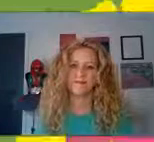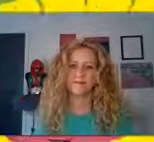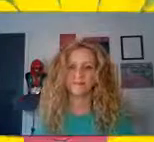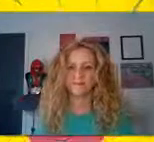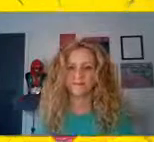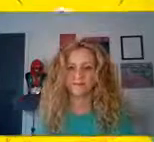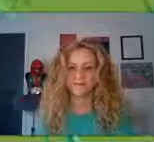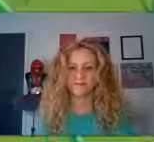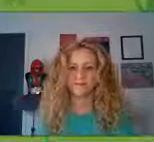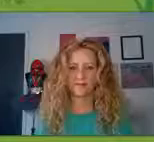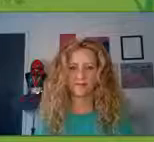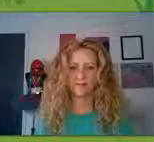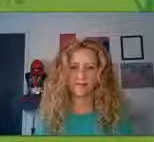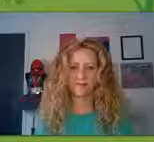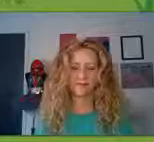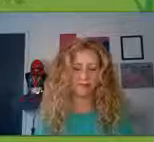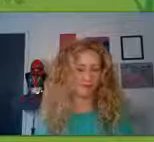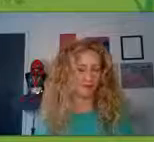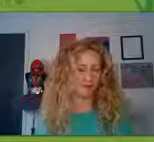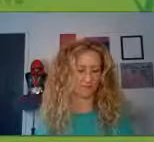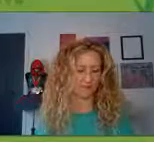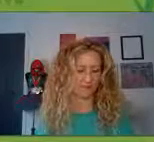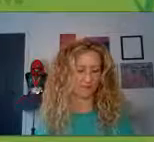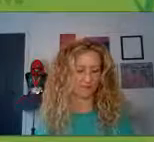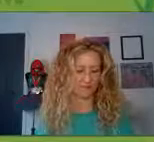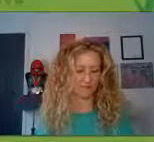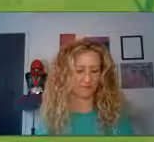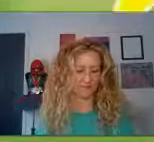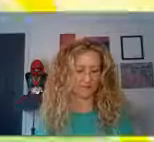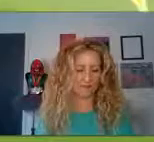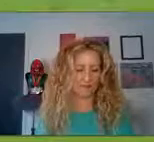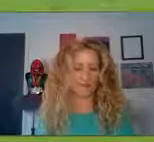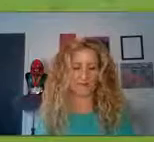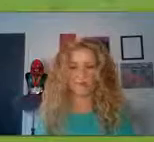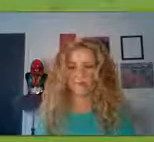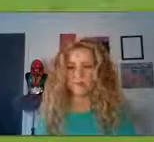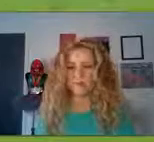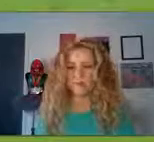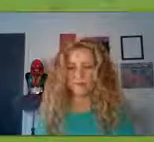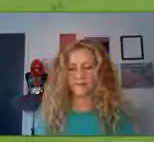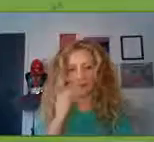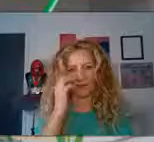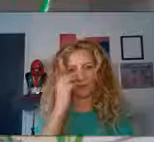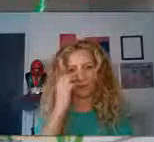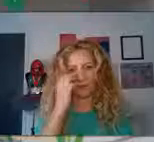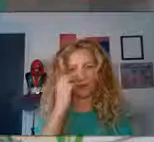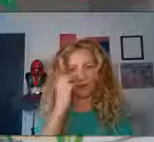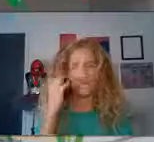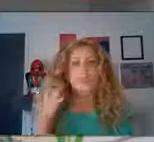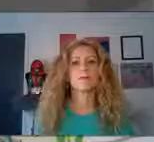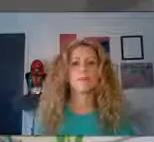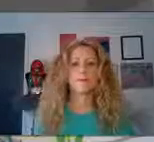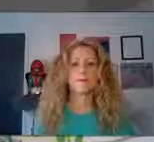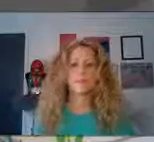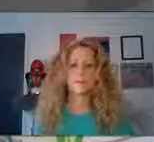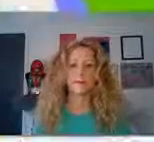la, la la la. On your mark, get set, go on a Bible adventure. Church is a fun place we